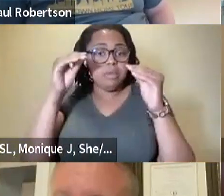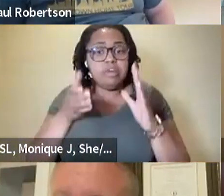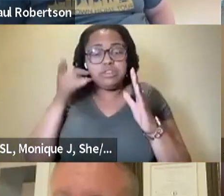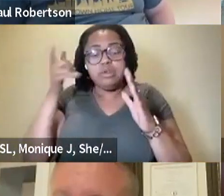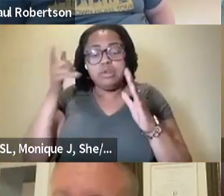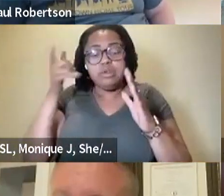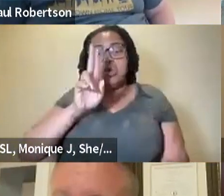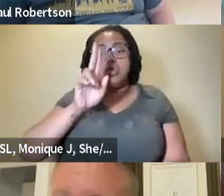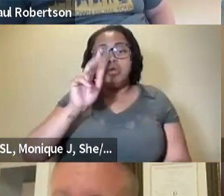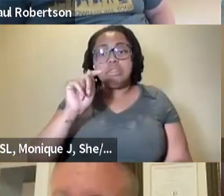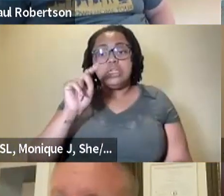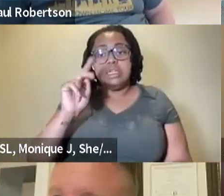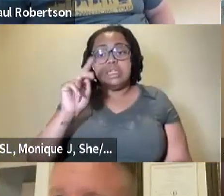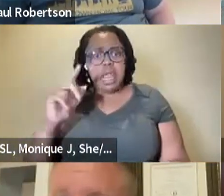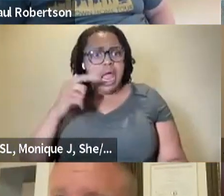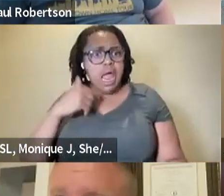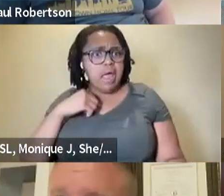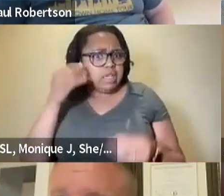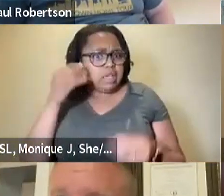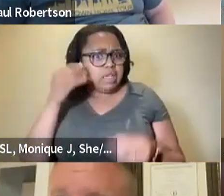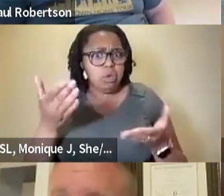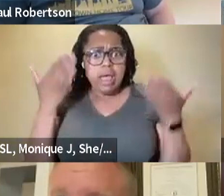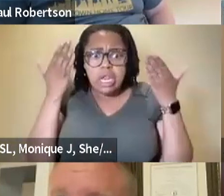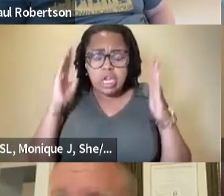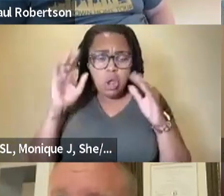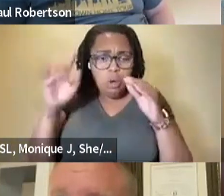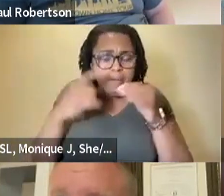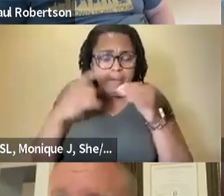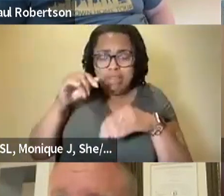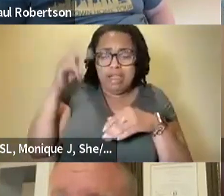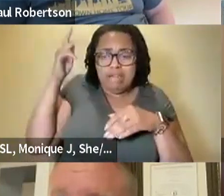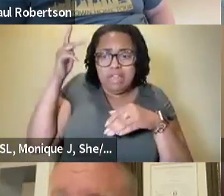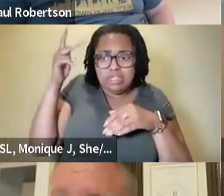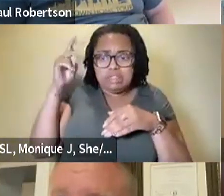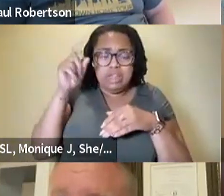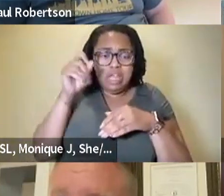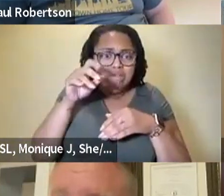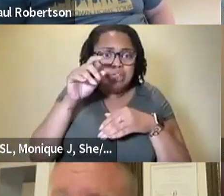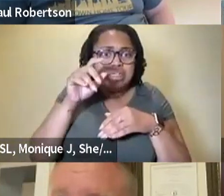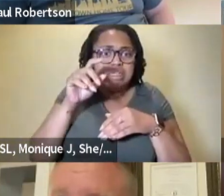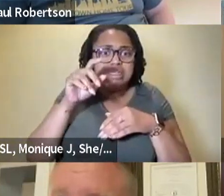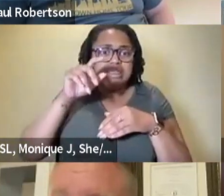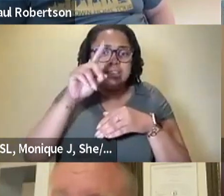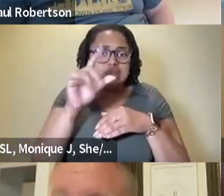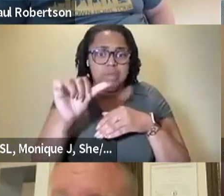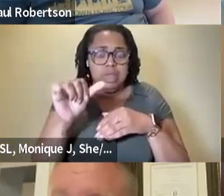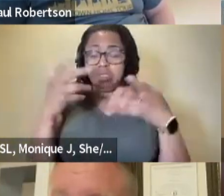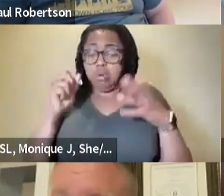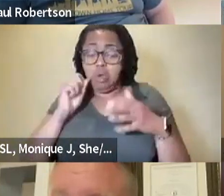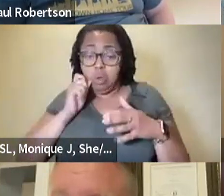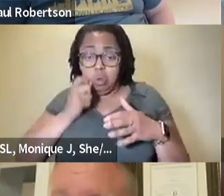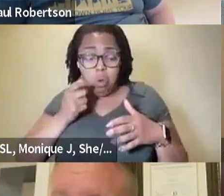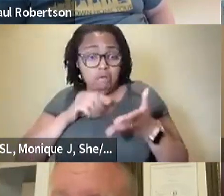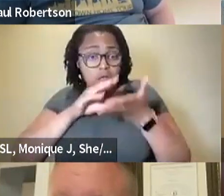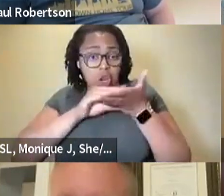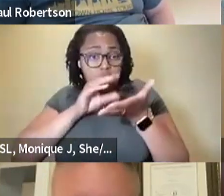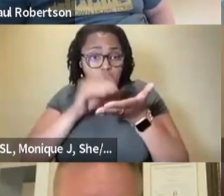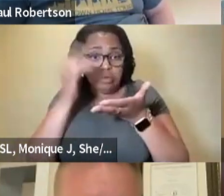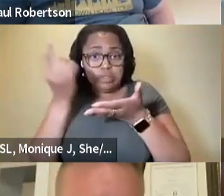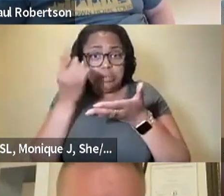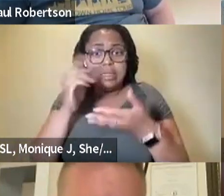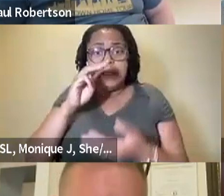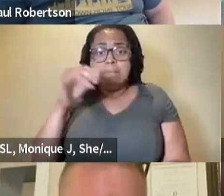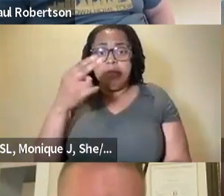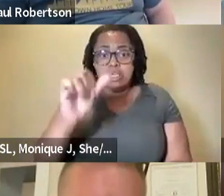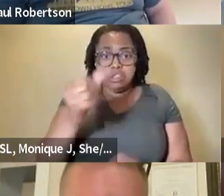I have to say, I didn't even know that was a thing, philosophy of disability. So that's really cool. I already learned something. Misha, do you have anything you want to say